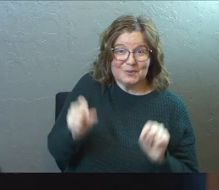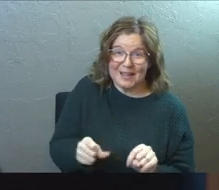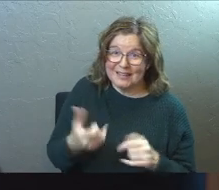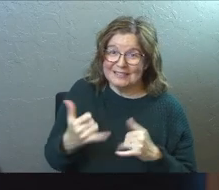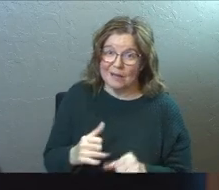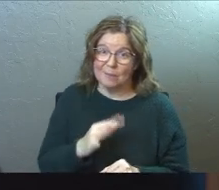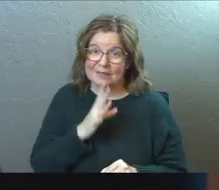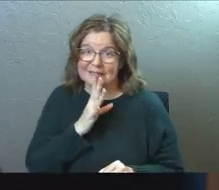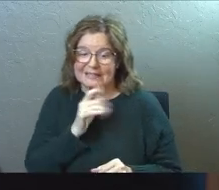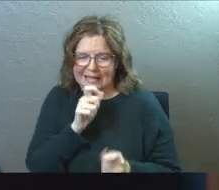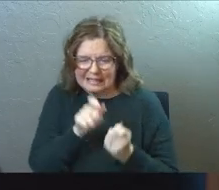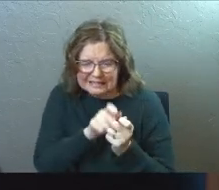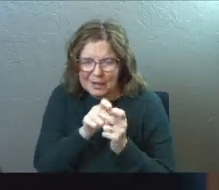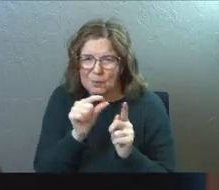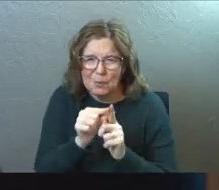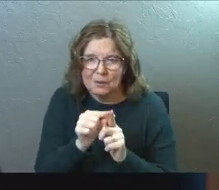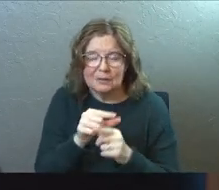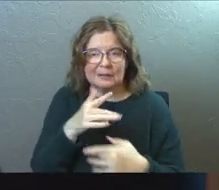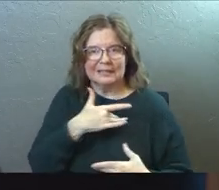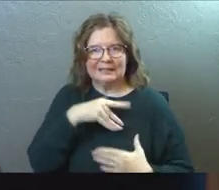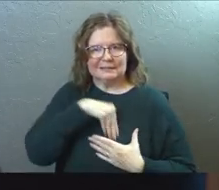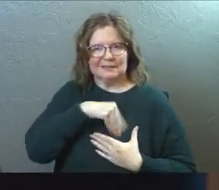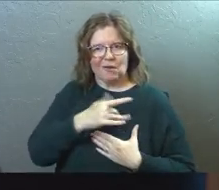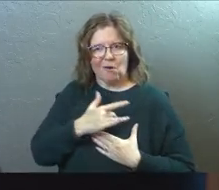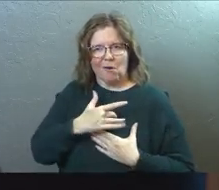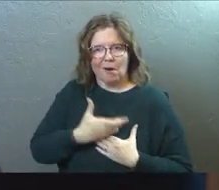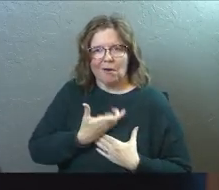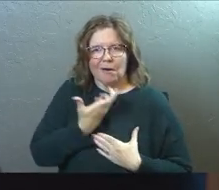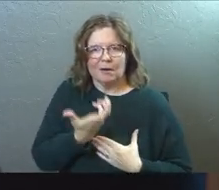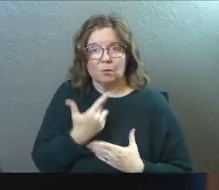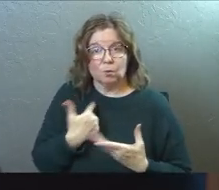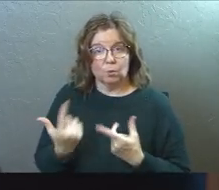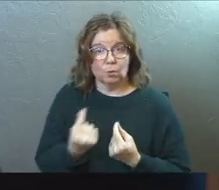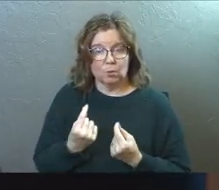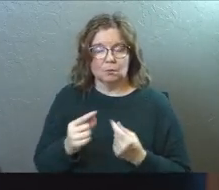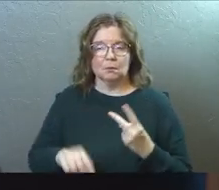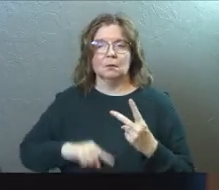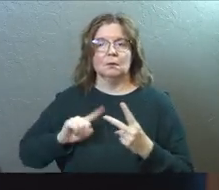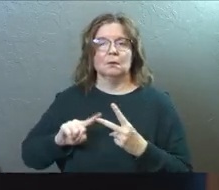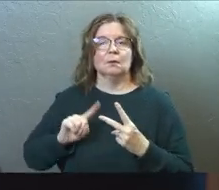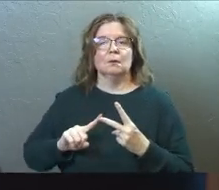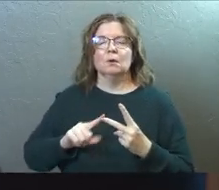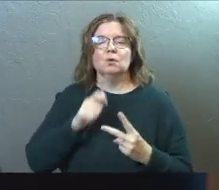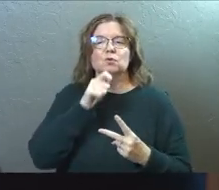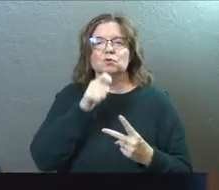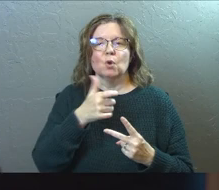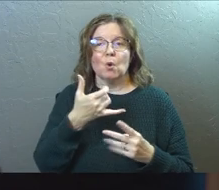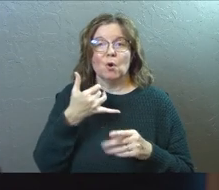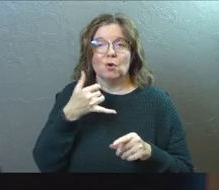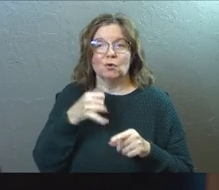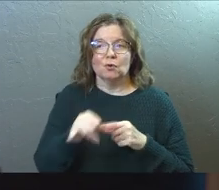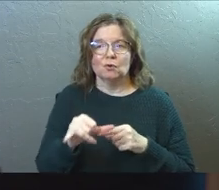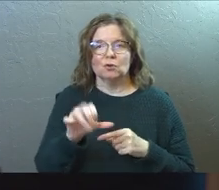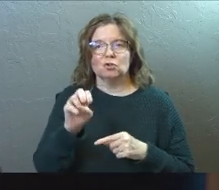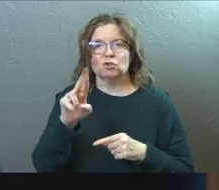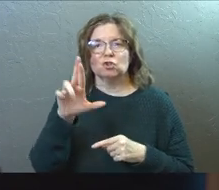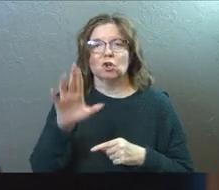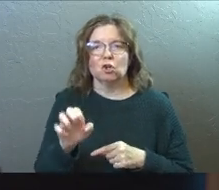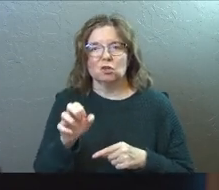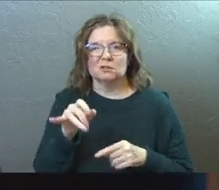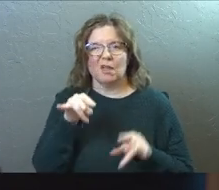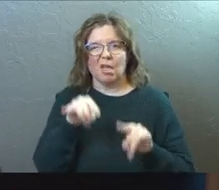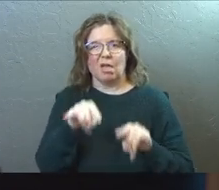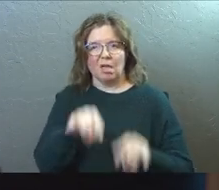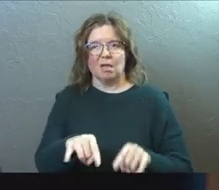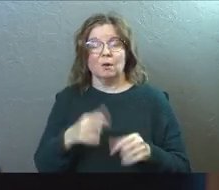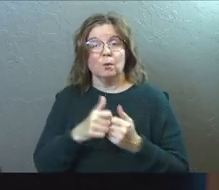not about the exact words. It's about the heart and what you're ultimately doing. And then the second one is like, don't curse people. Don't tear